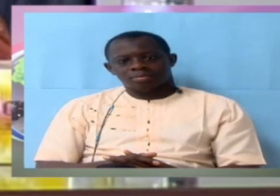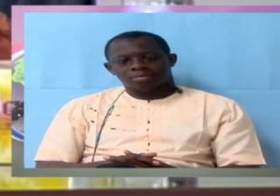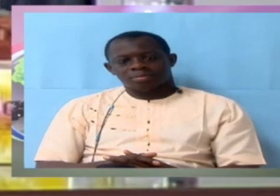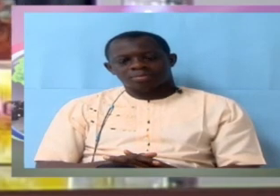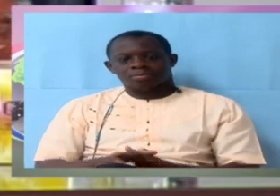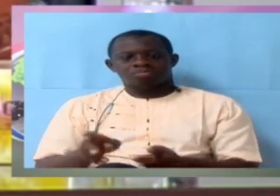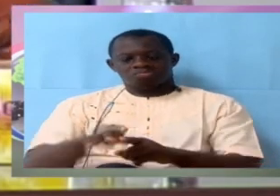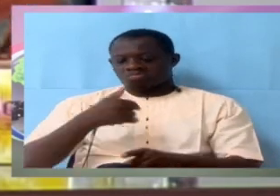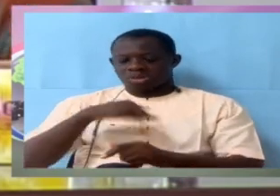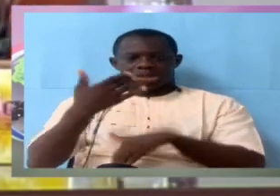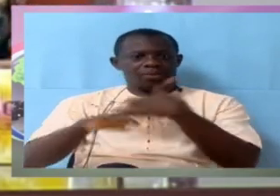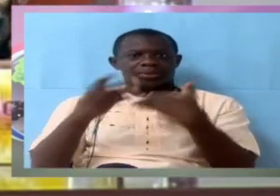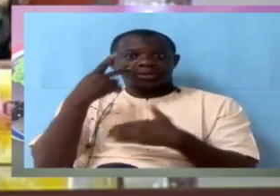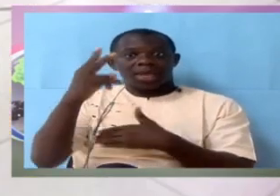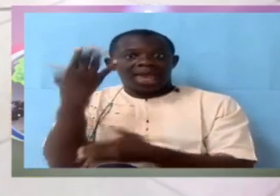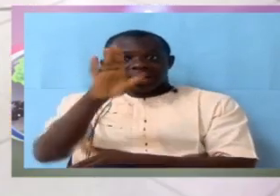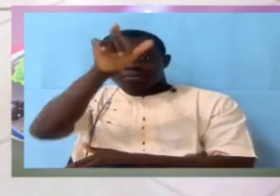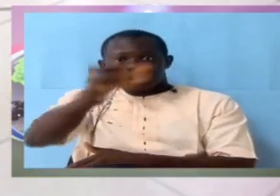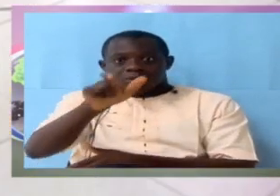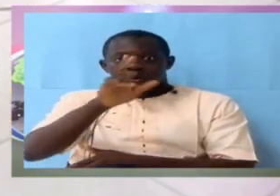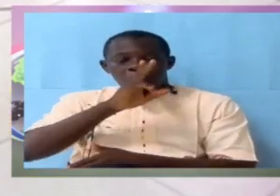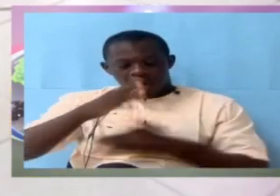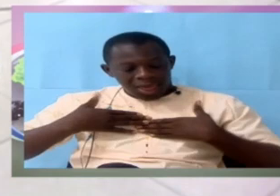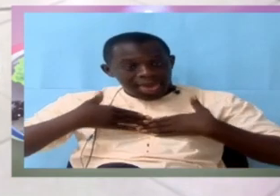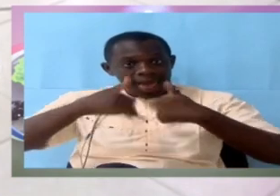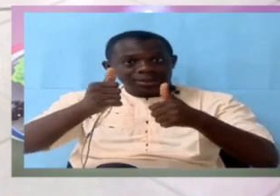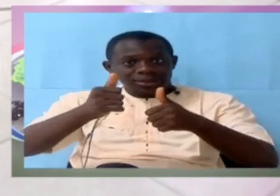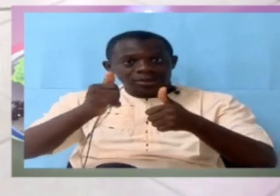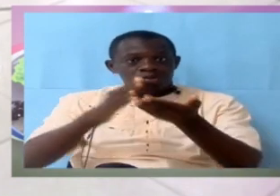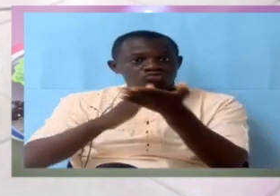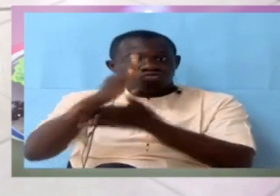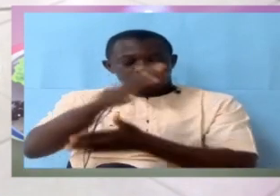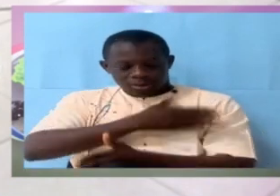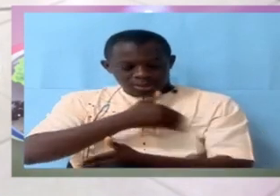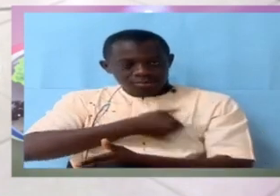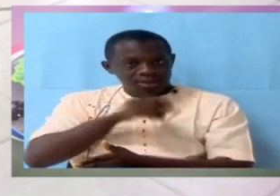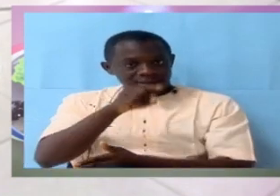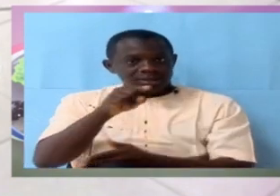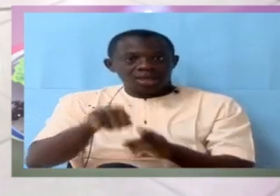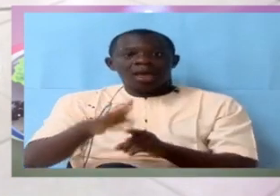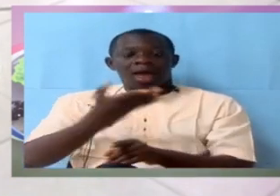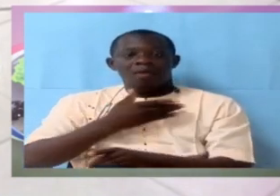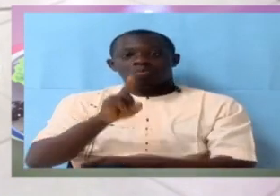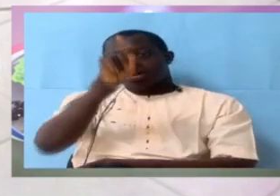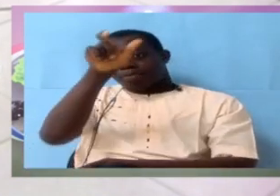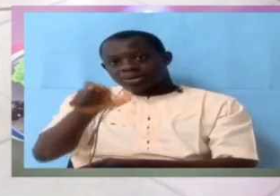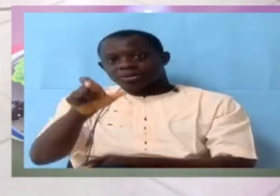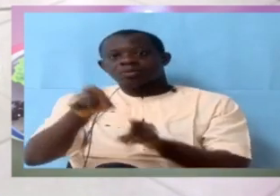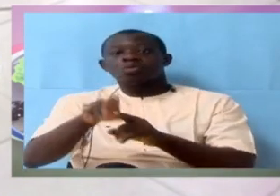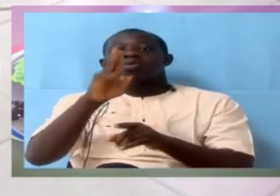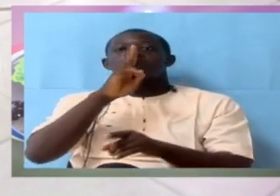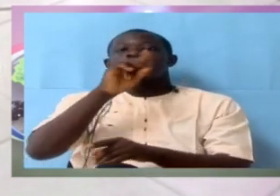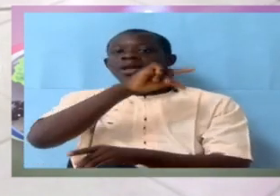Well, I haven't seen anybody who has been cured by this treatment. In fact, there was somebody among us who was called